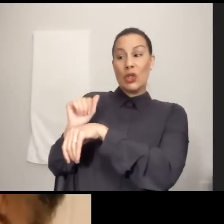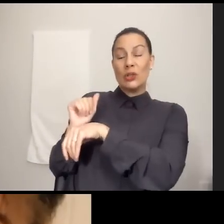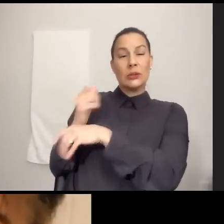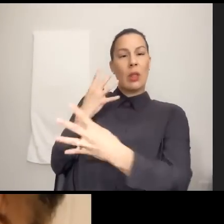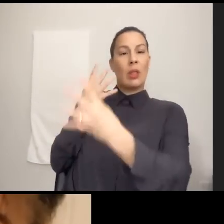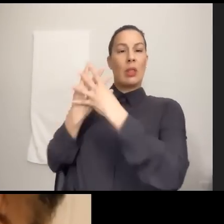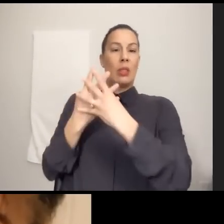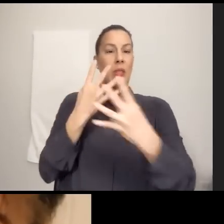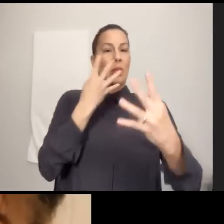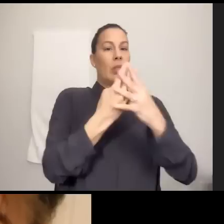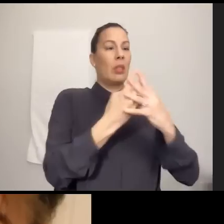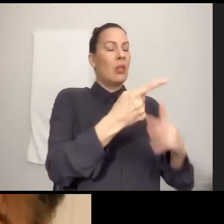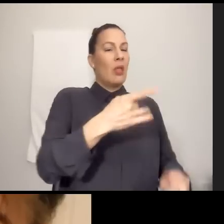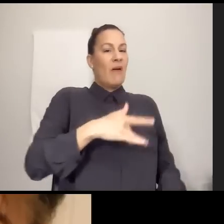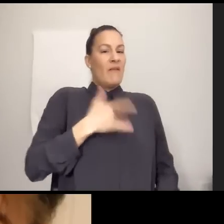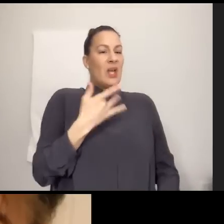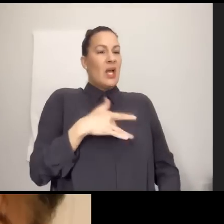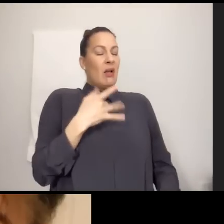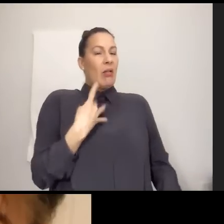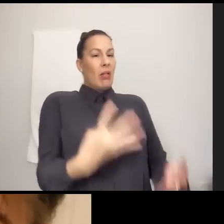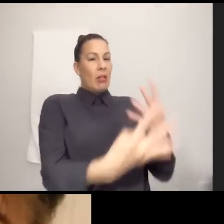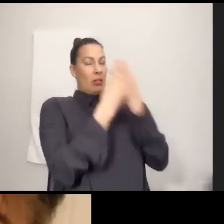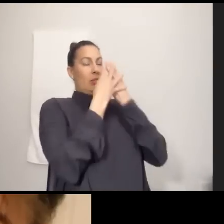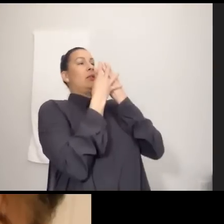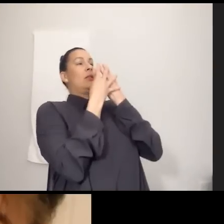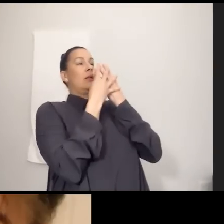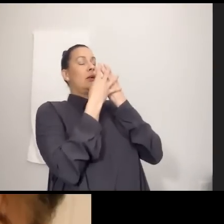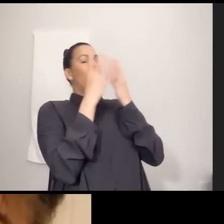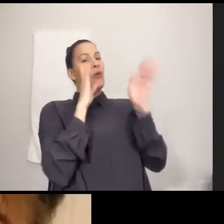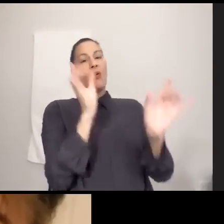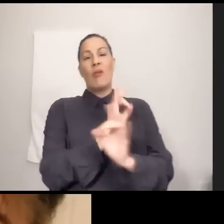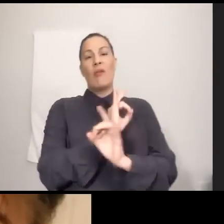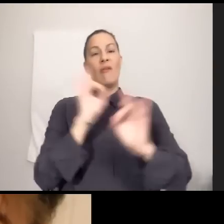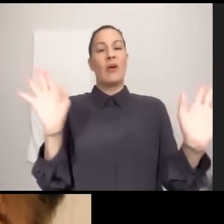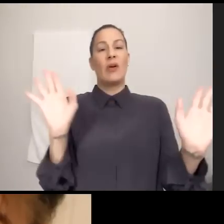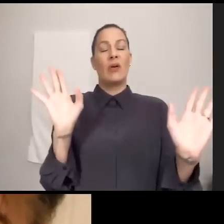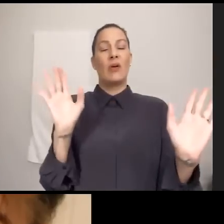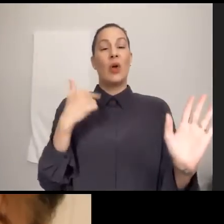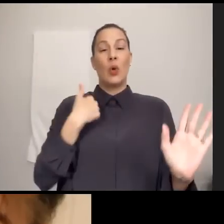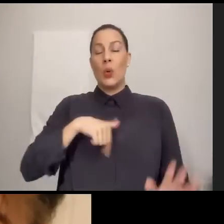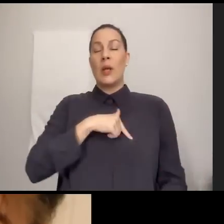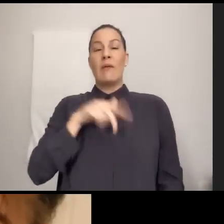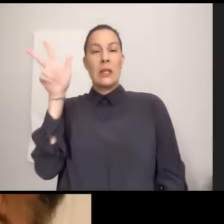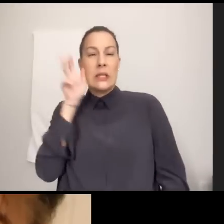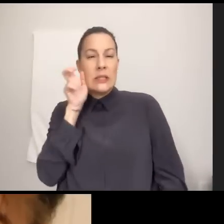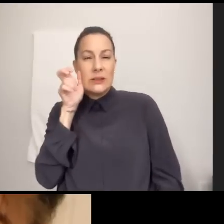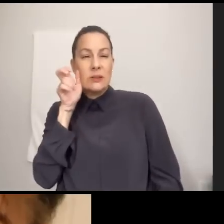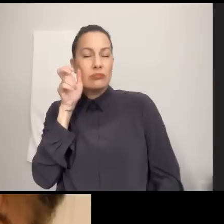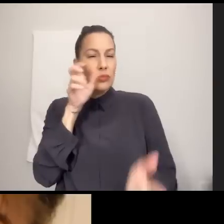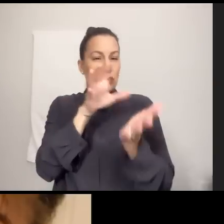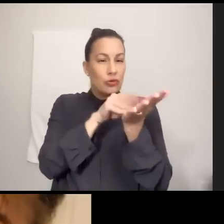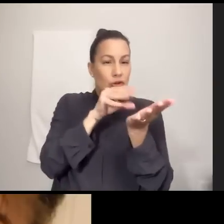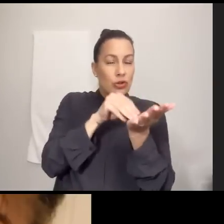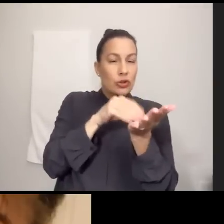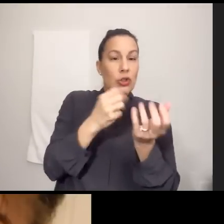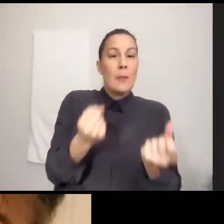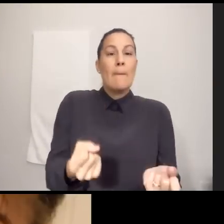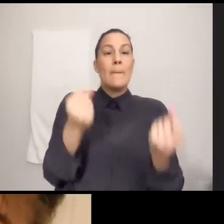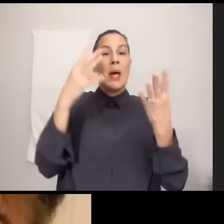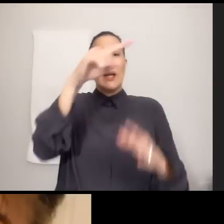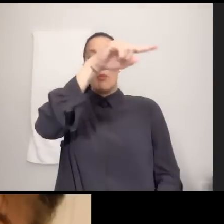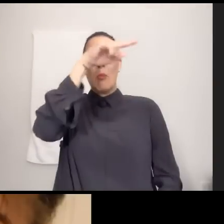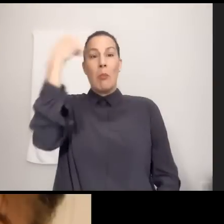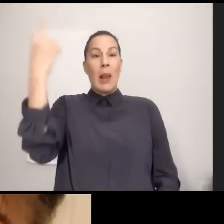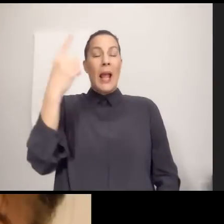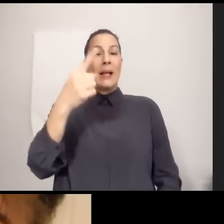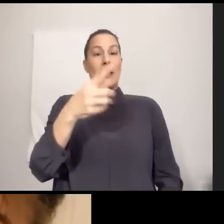the horror of incarceration. We have listened to and learned from so many Black feminists, and